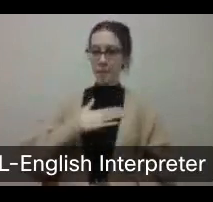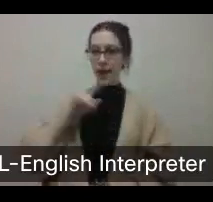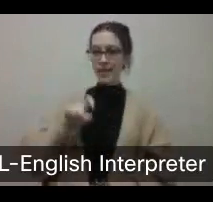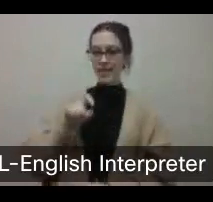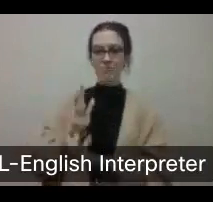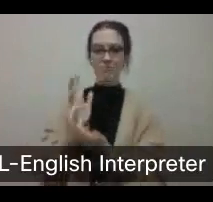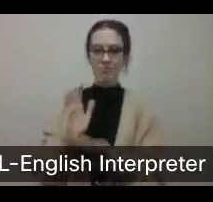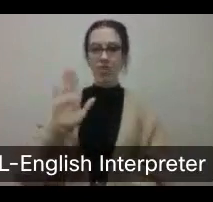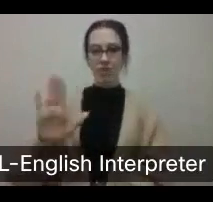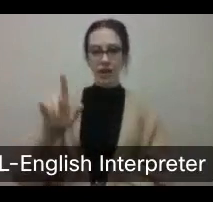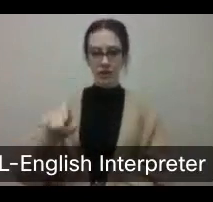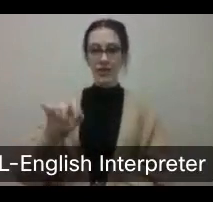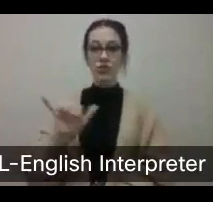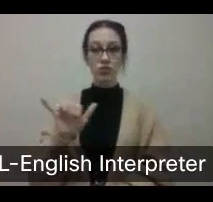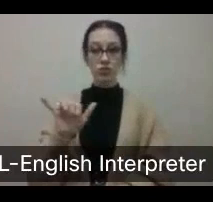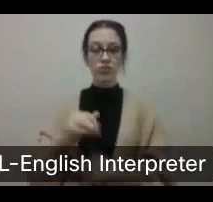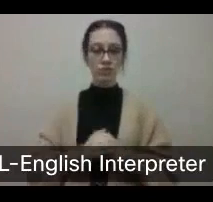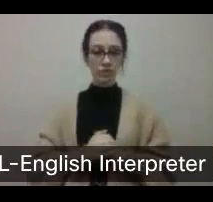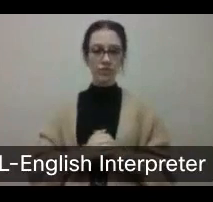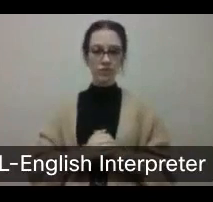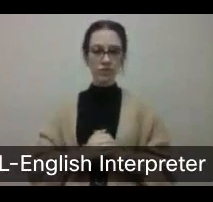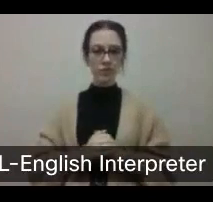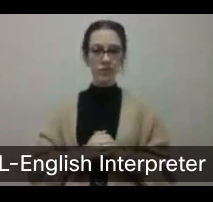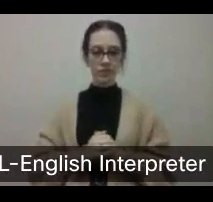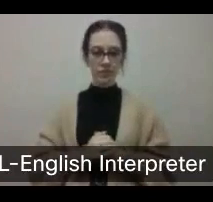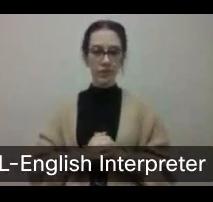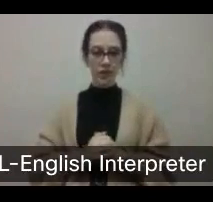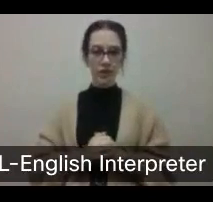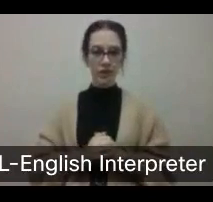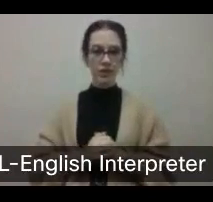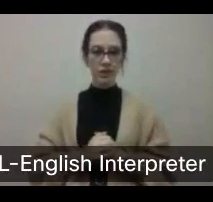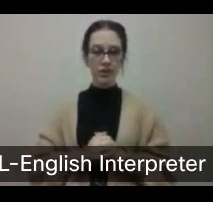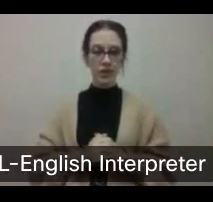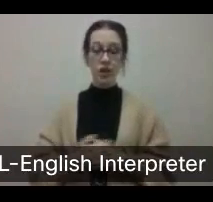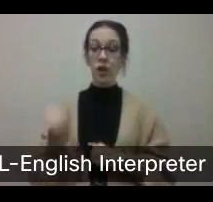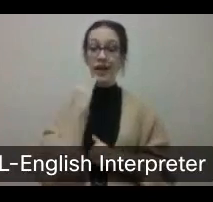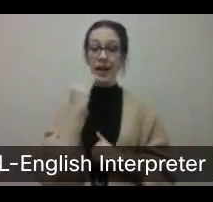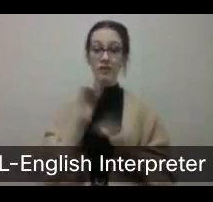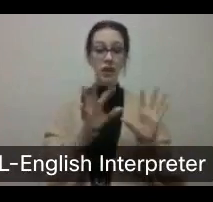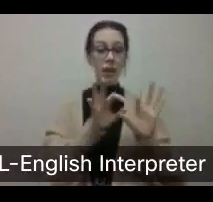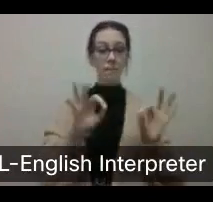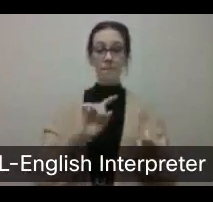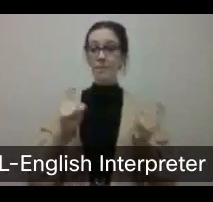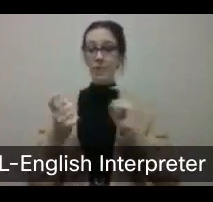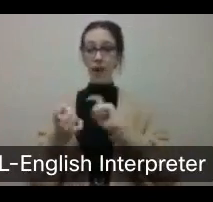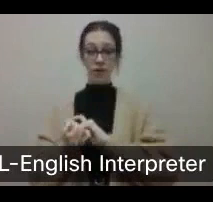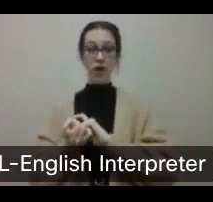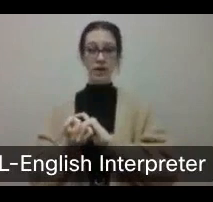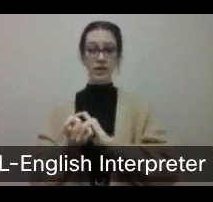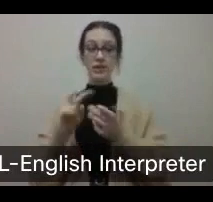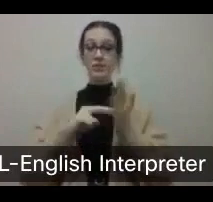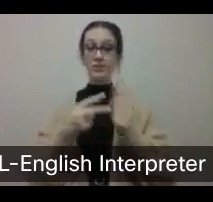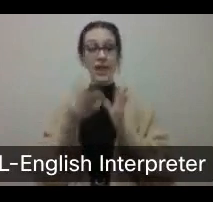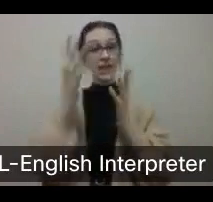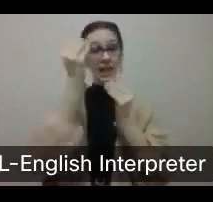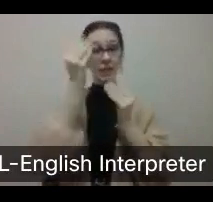audience group. So we will when we're paraphrasing, we're taking information and adjusting the